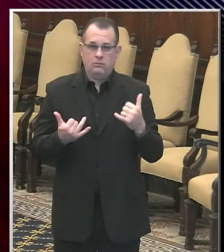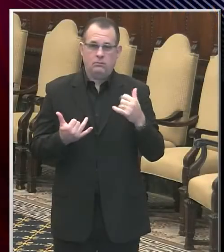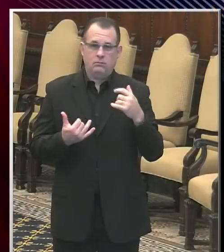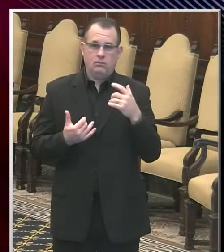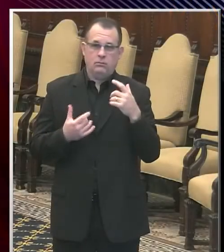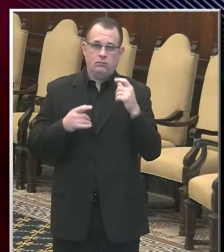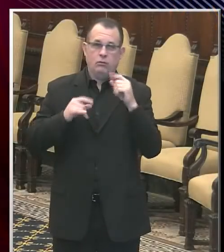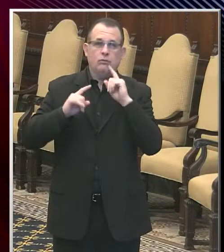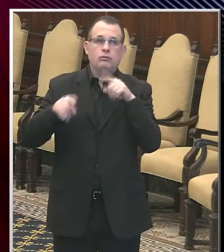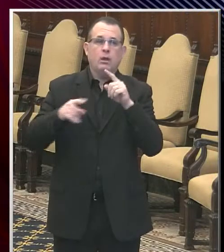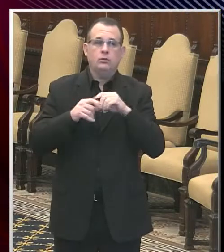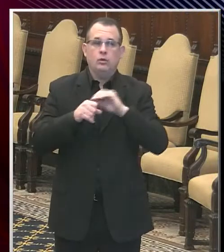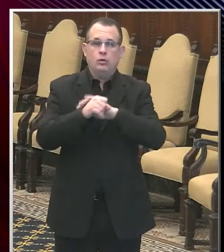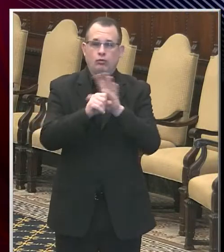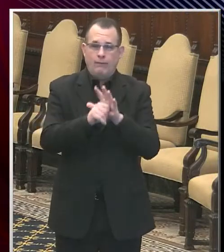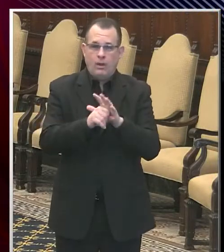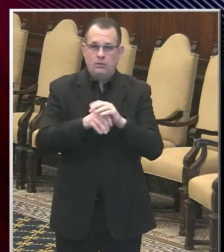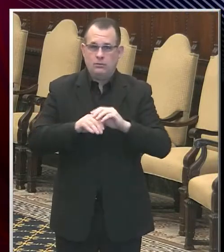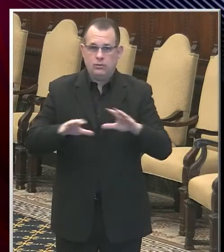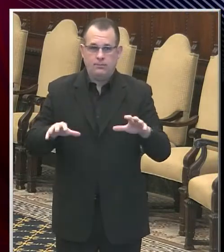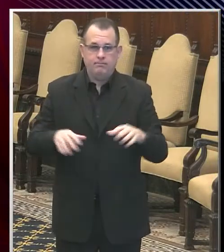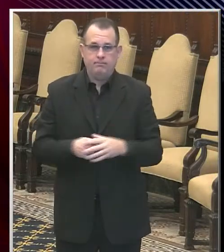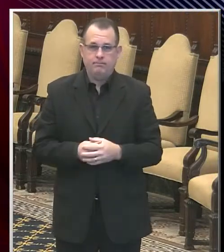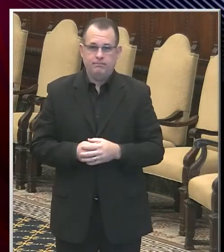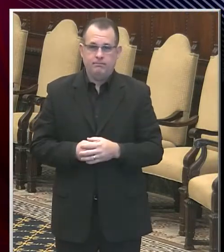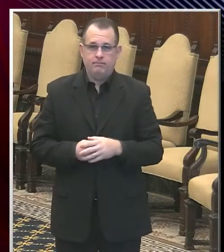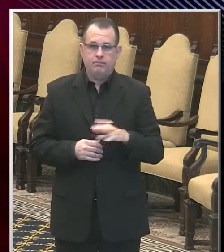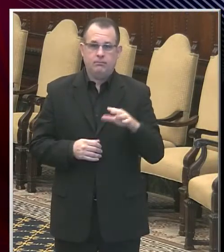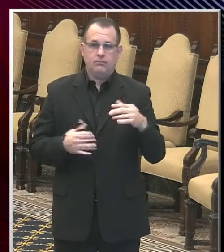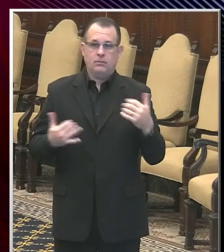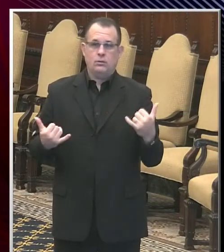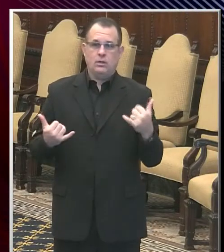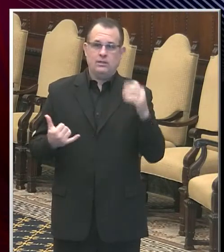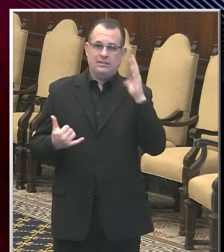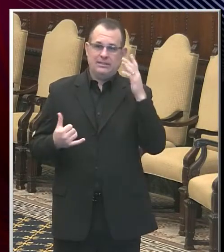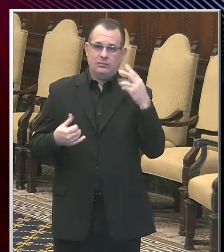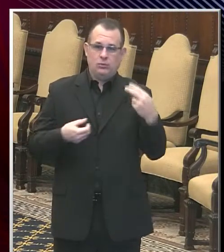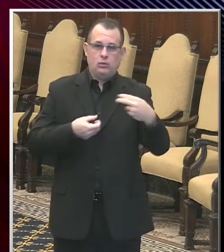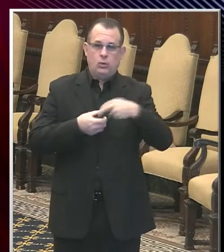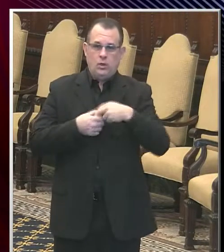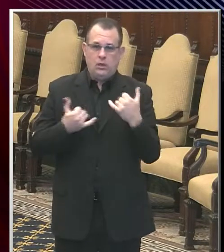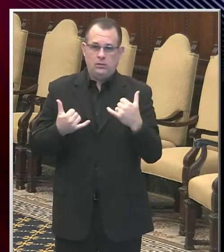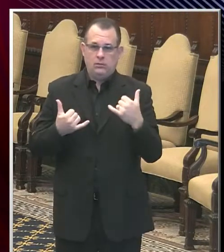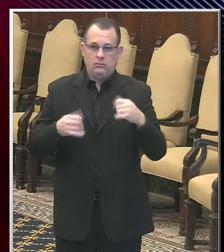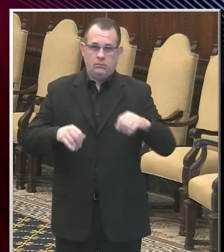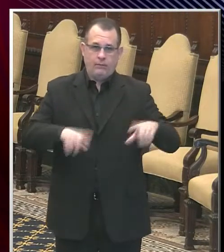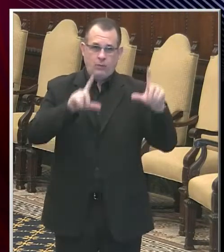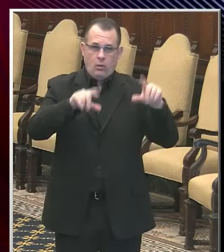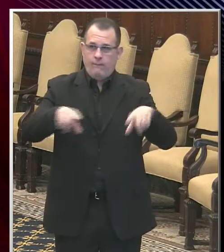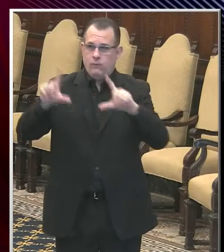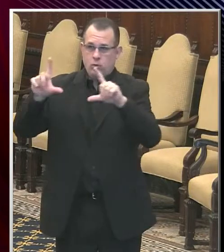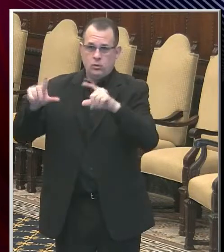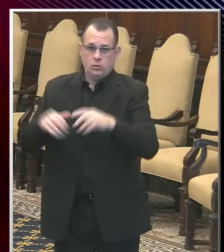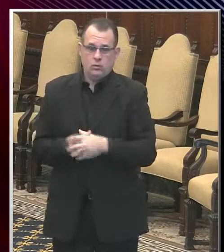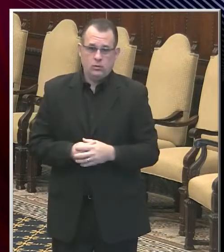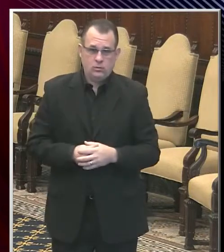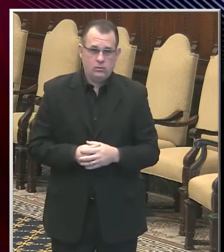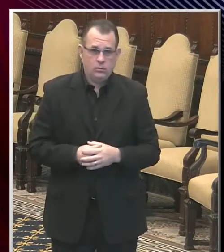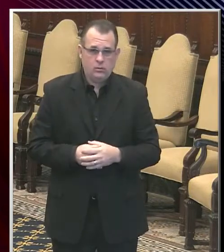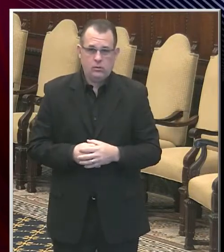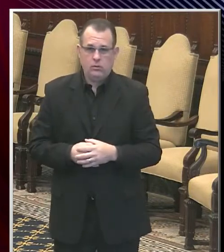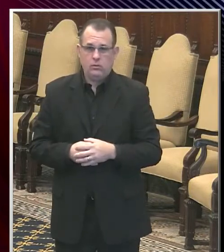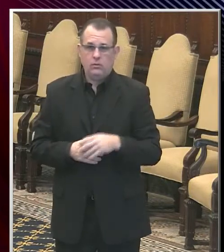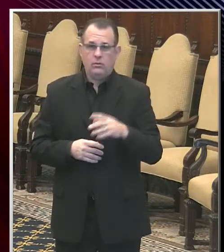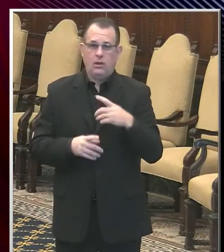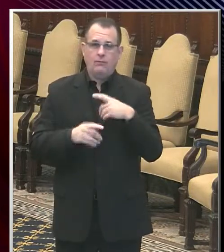the COVID-19 pandemic. Today, our speakers are joining us again with the briefing virtually to adhere to